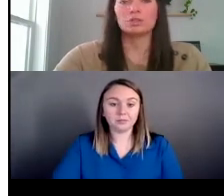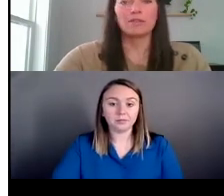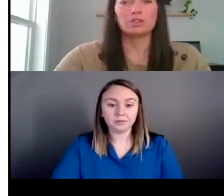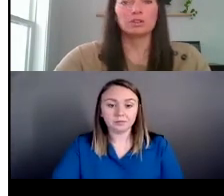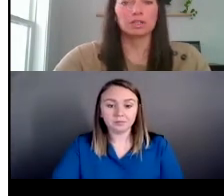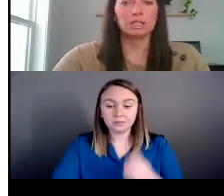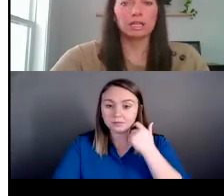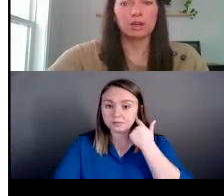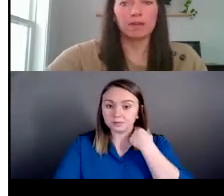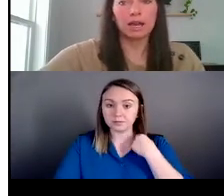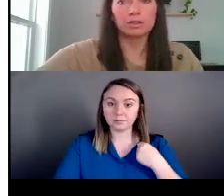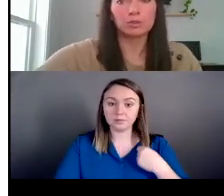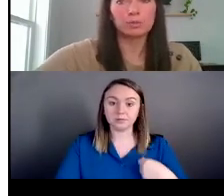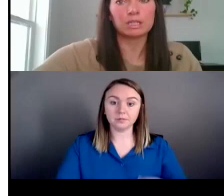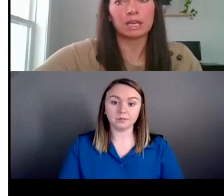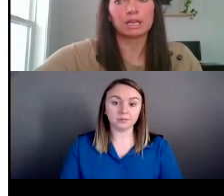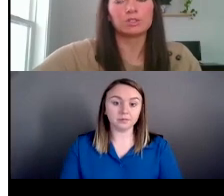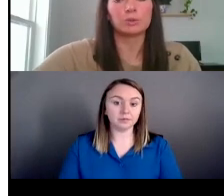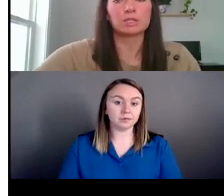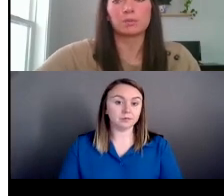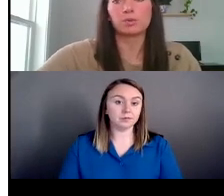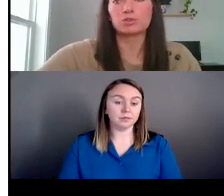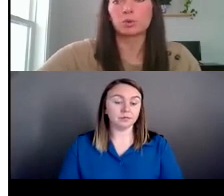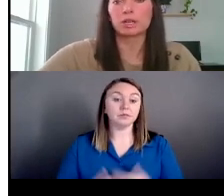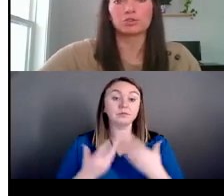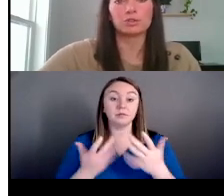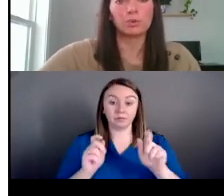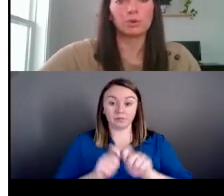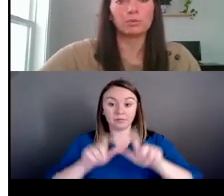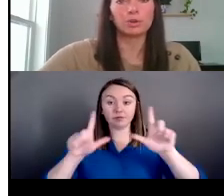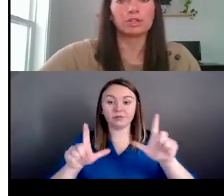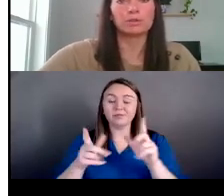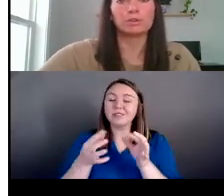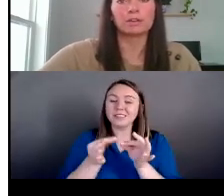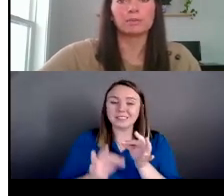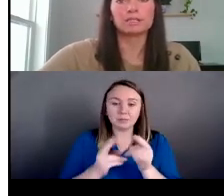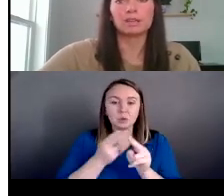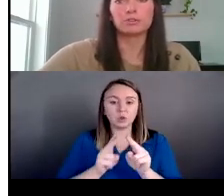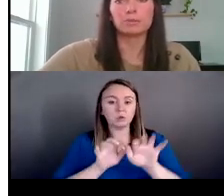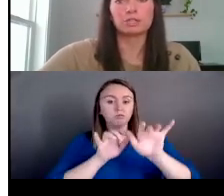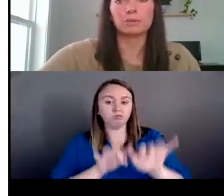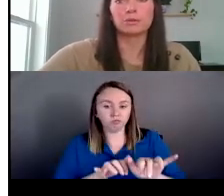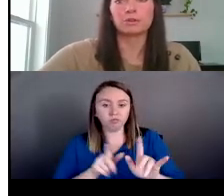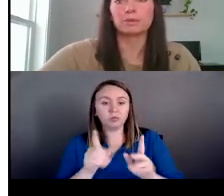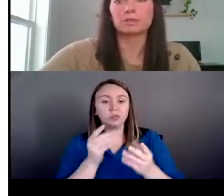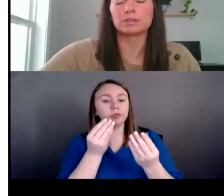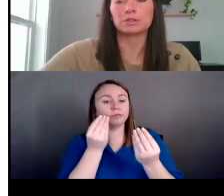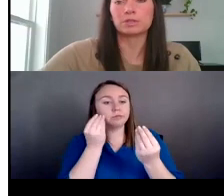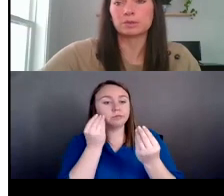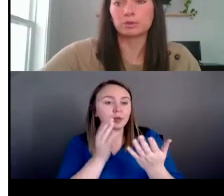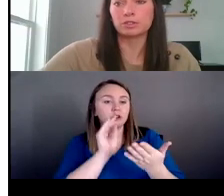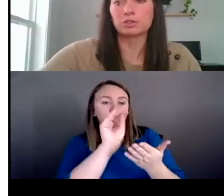So after clicking on that, you'll be taken to a simple short entry form where you can provide basic information about